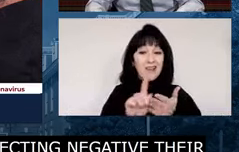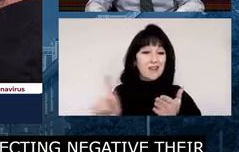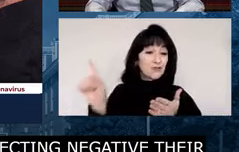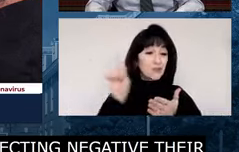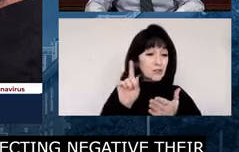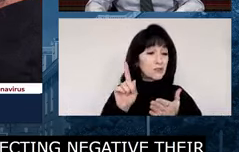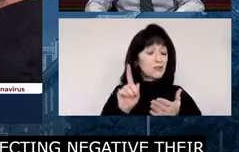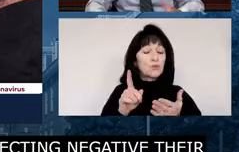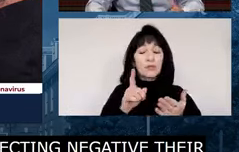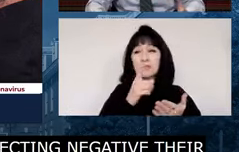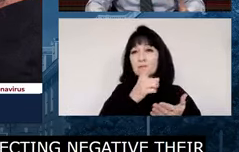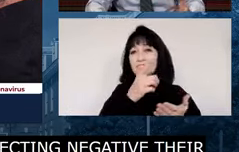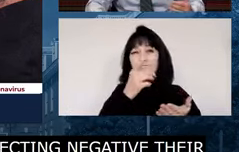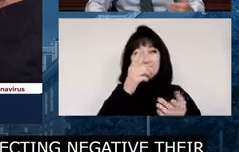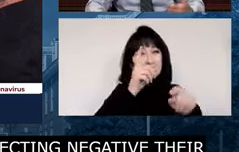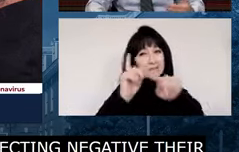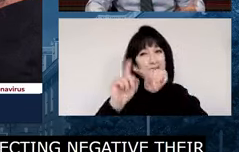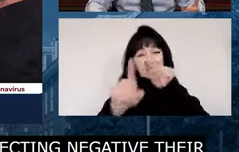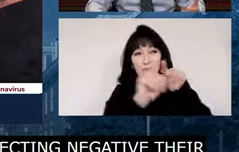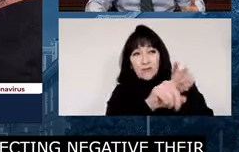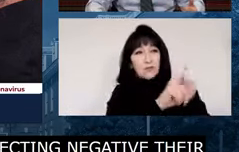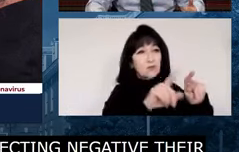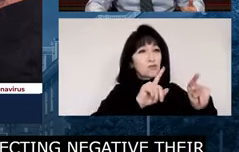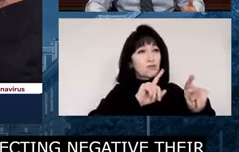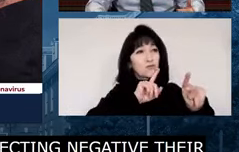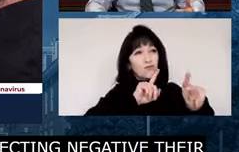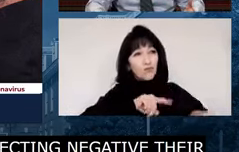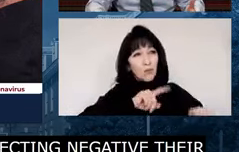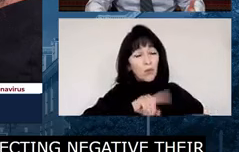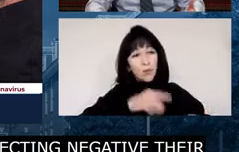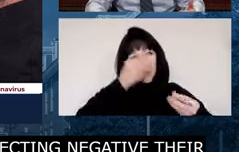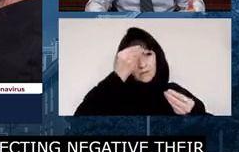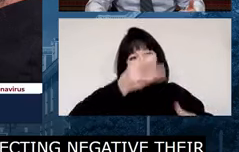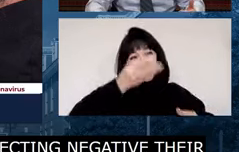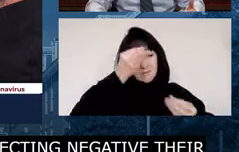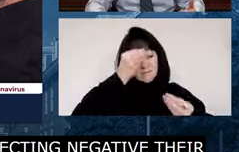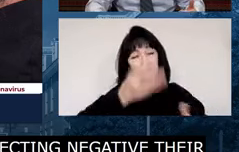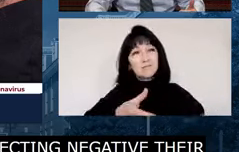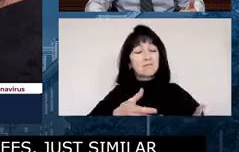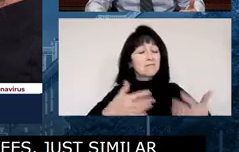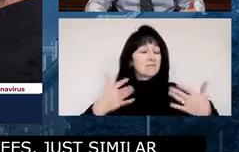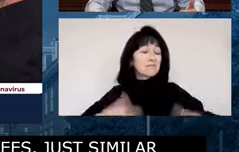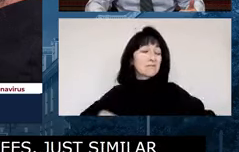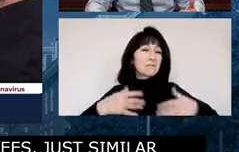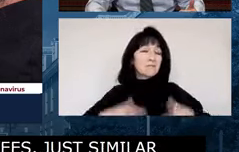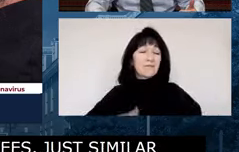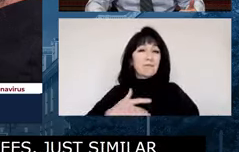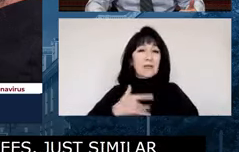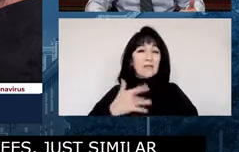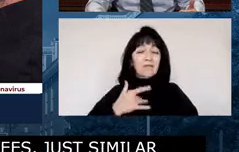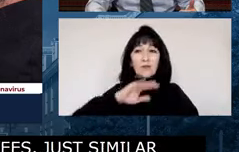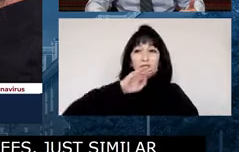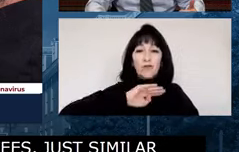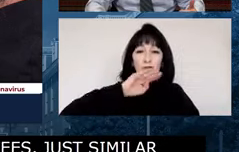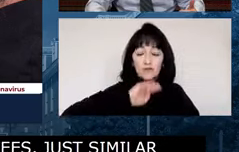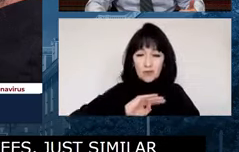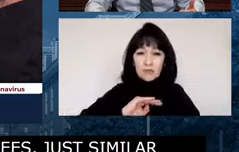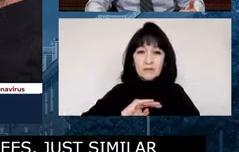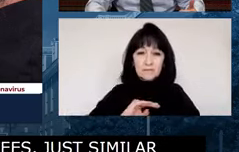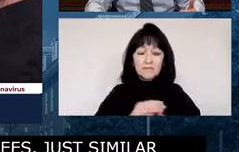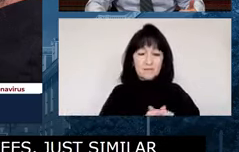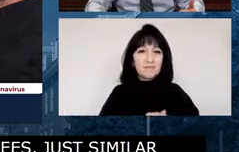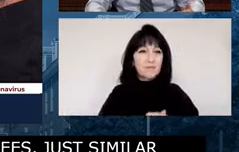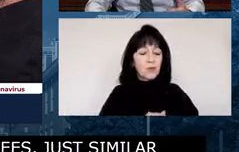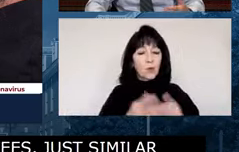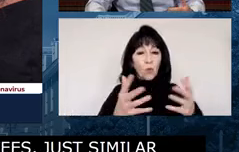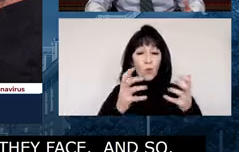challenges that they face. So we can help them by wearing our mask in public places, stamping down that winter surge